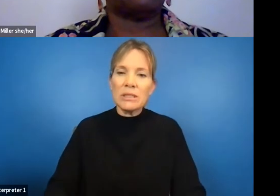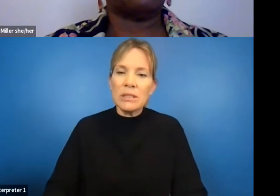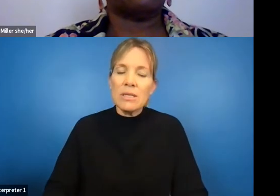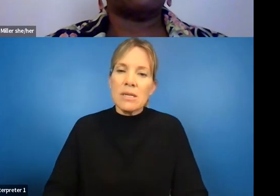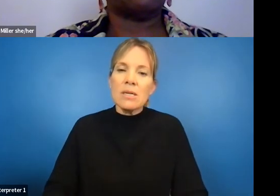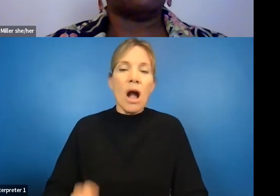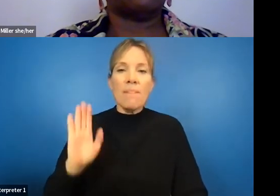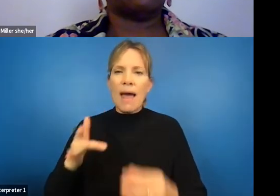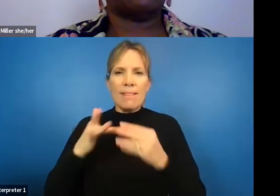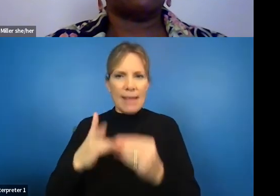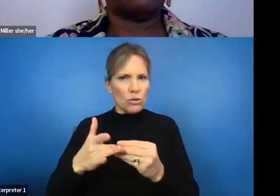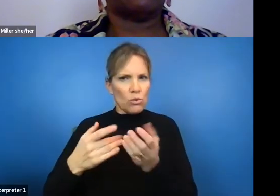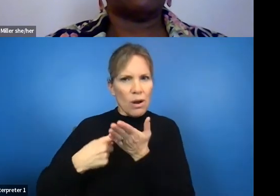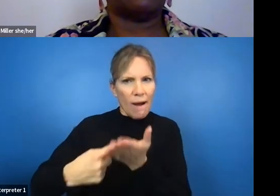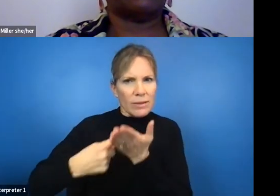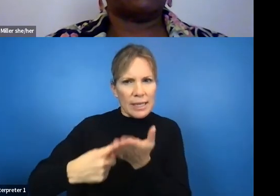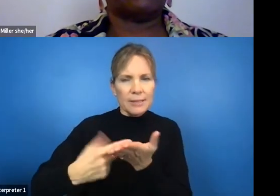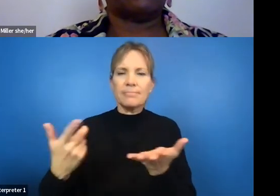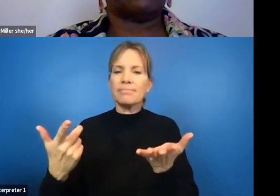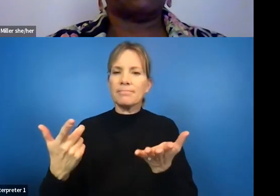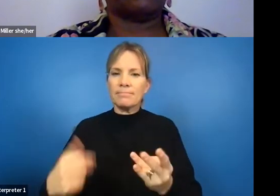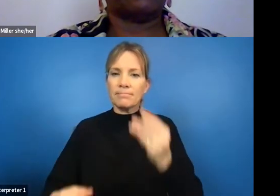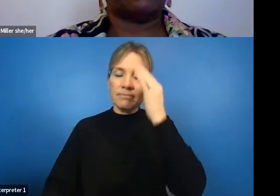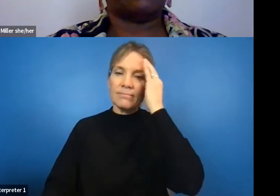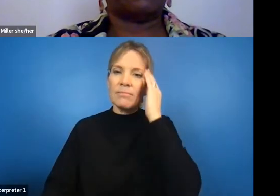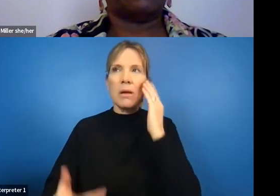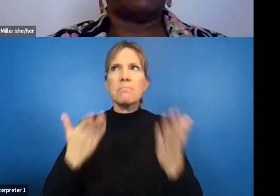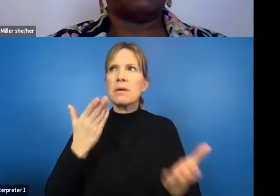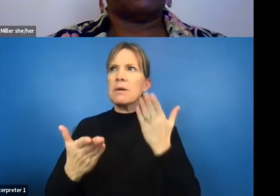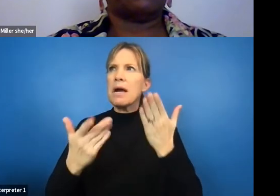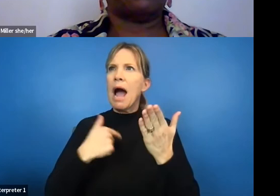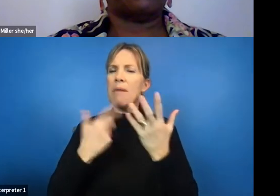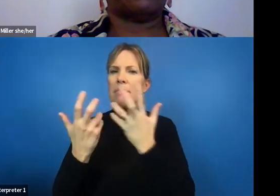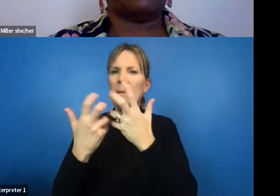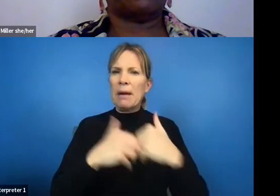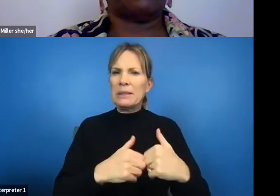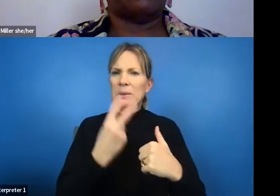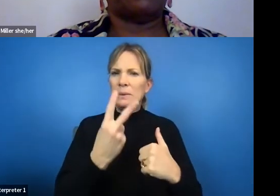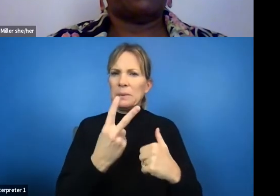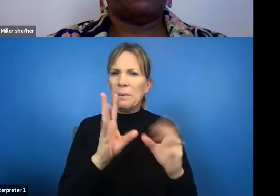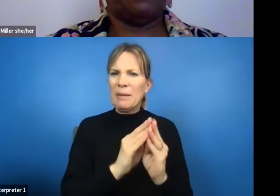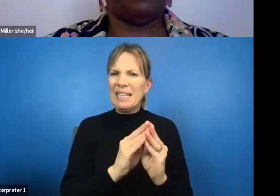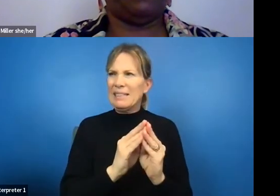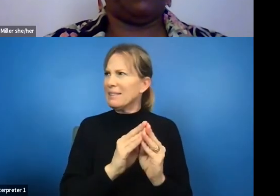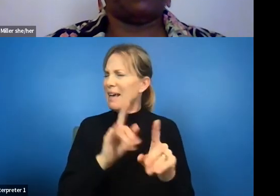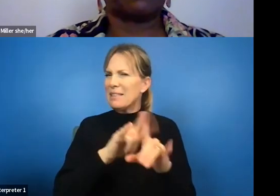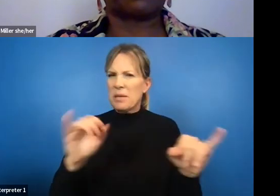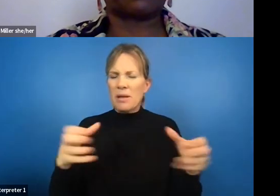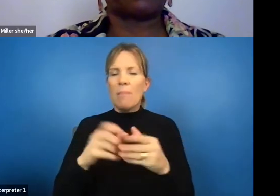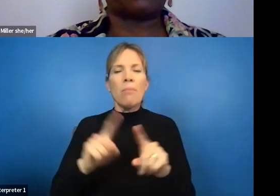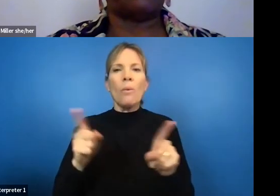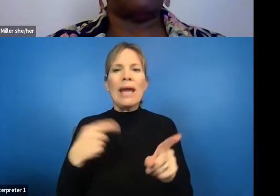And it led to a conversation, and I might be melding the two meetings together, but it led